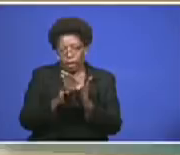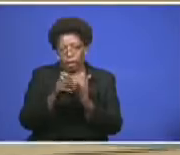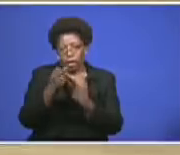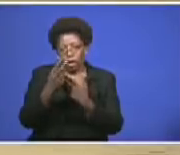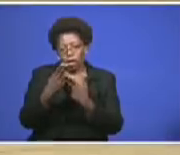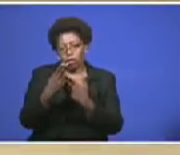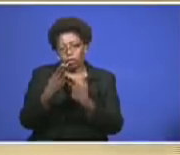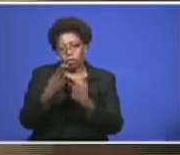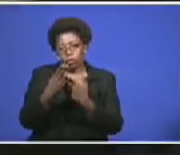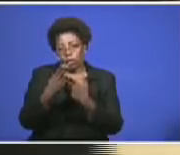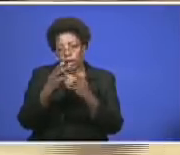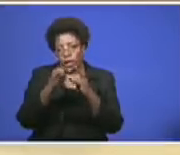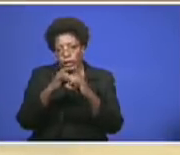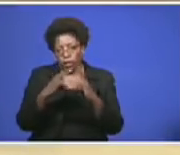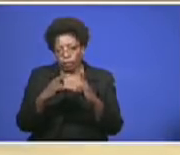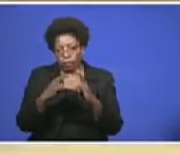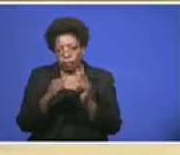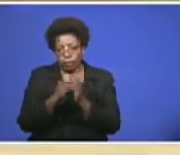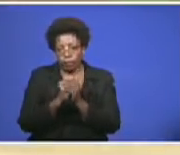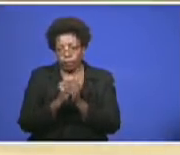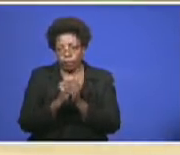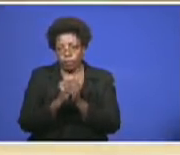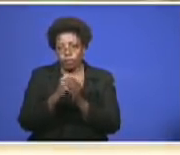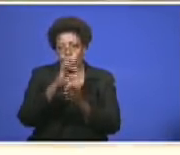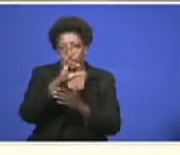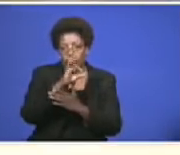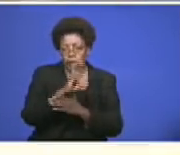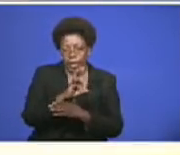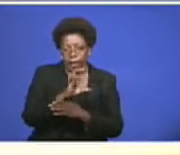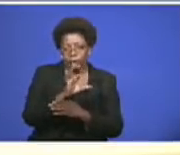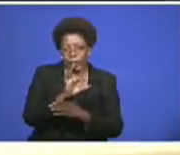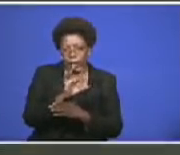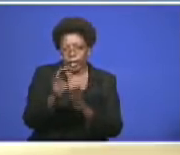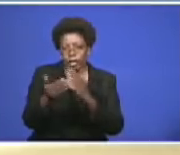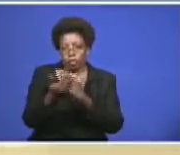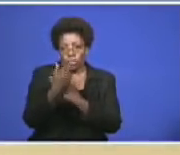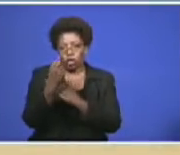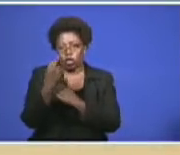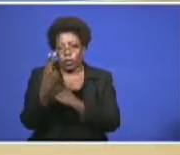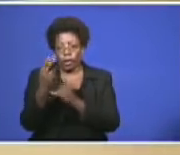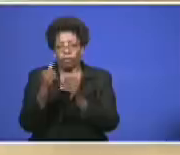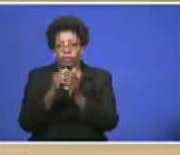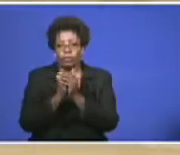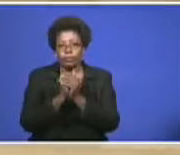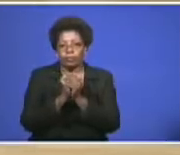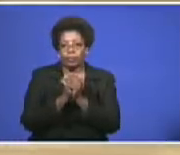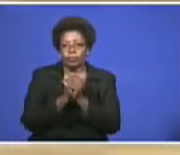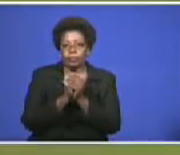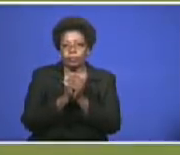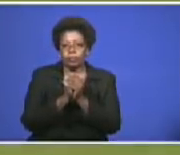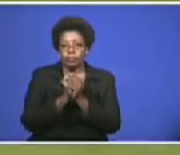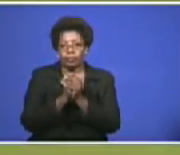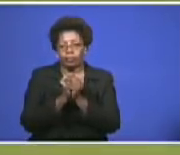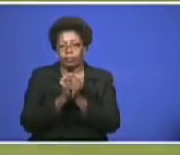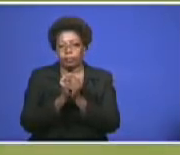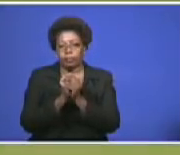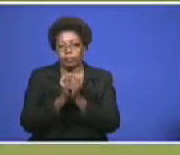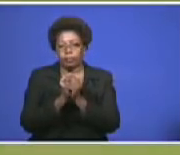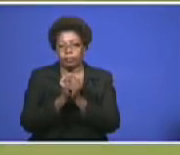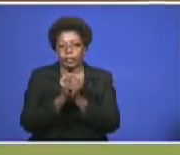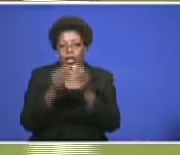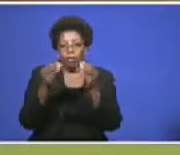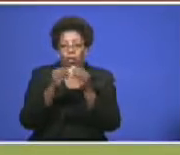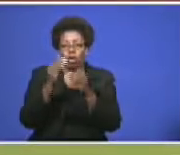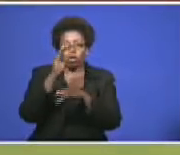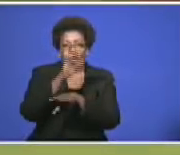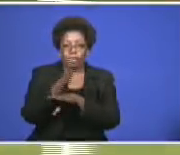with some of the best instructors in the game. For ZNS Total Sports, I'm Charles Fisher. We have more